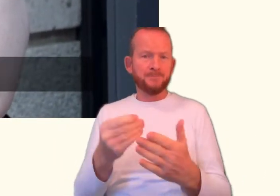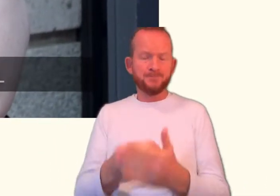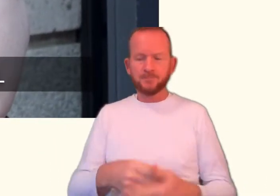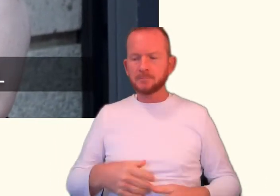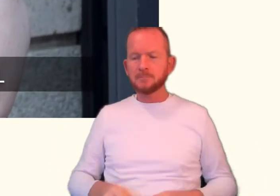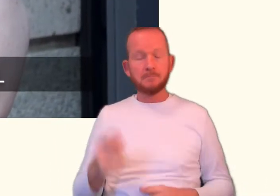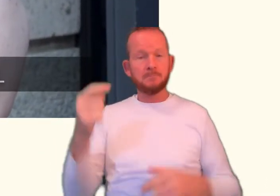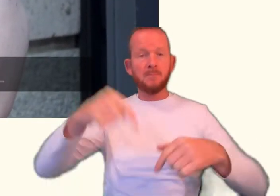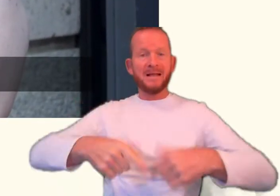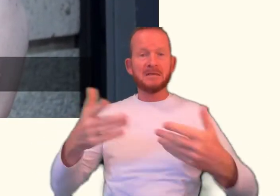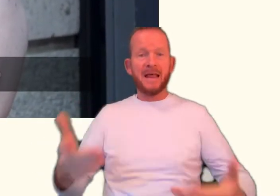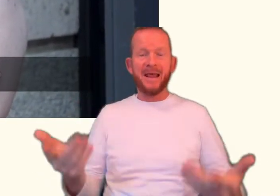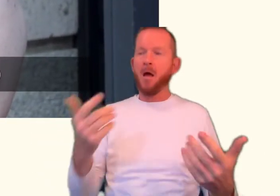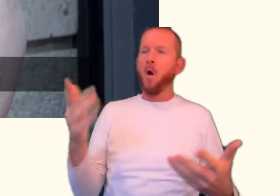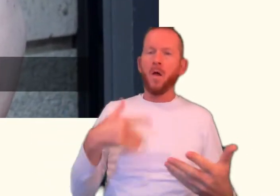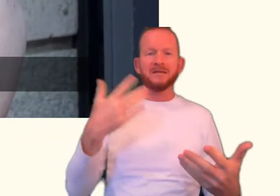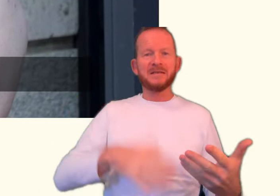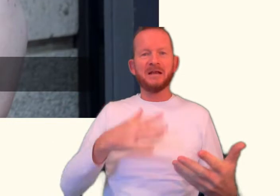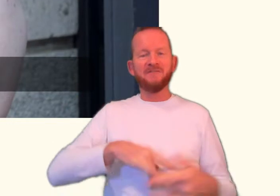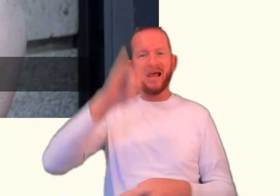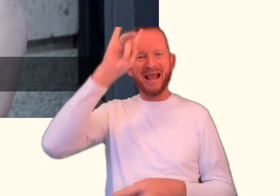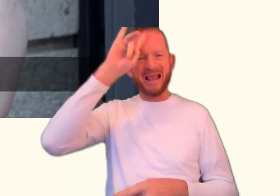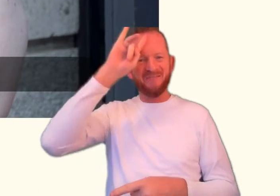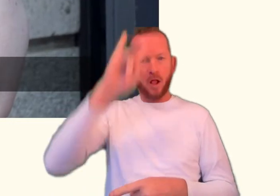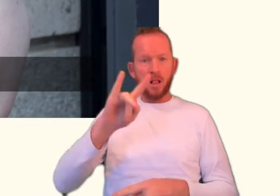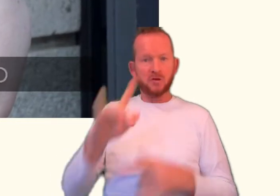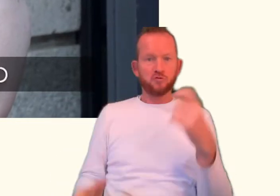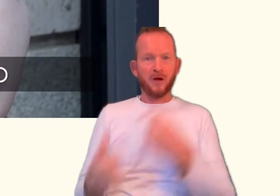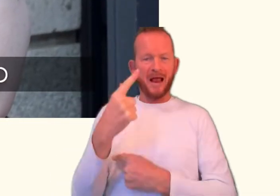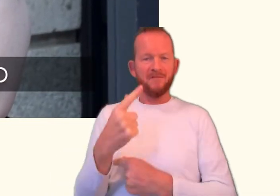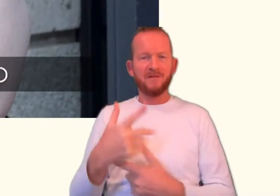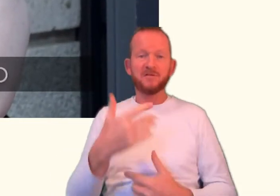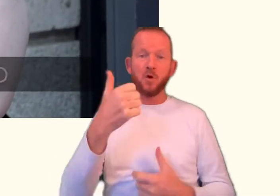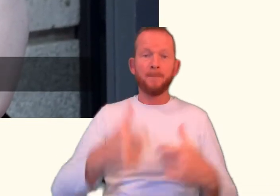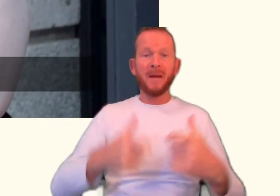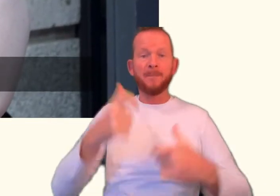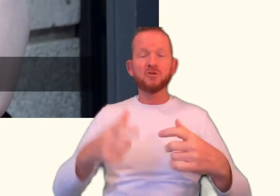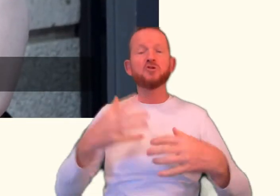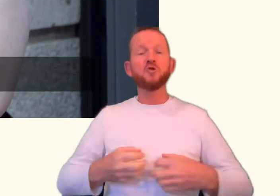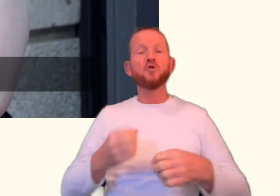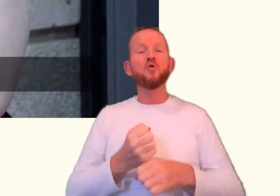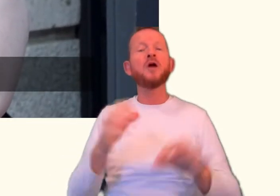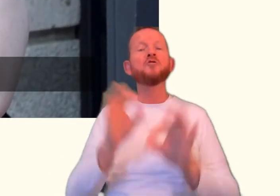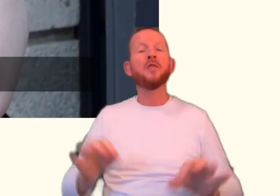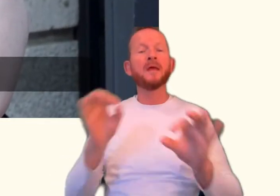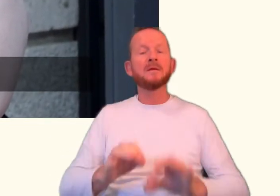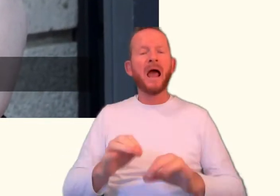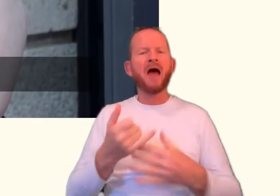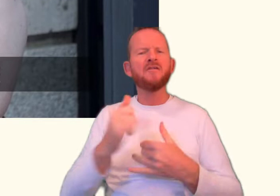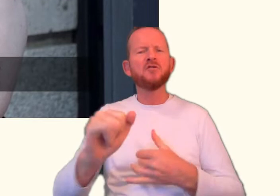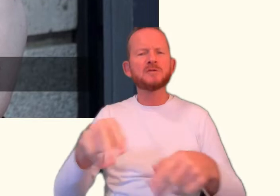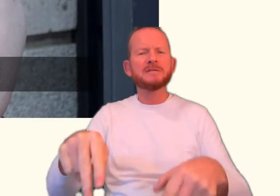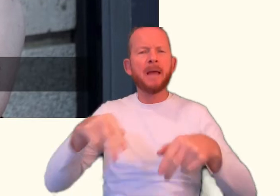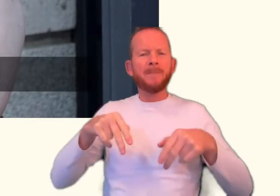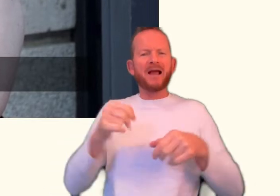that's needed for evil to triumph is for good people to do nothing. And I refuse to sit back and do nothing. Too